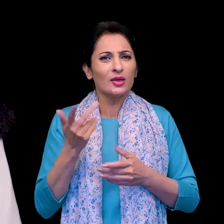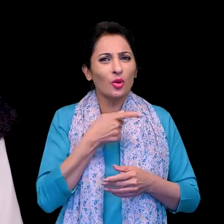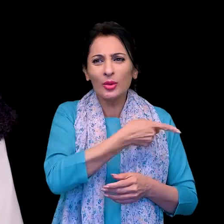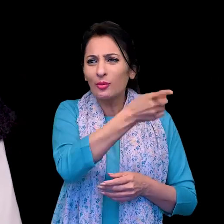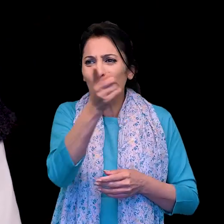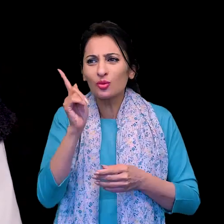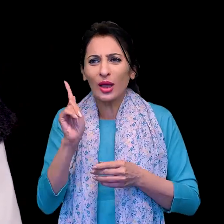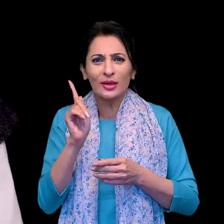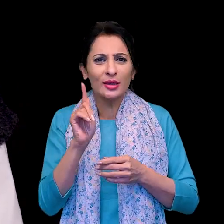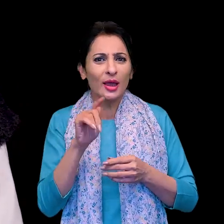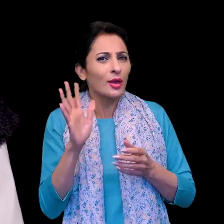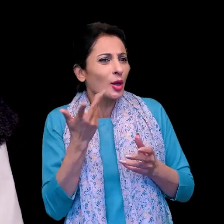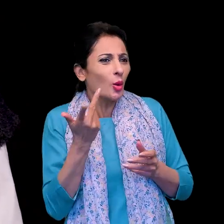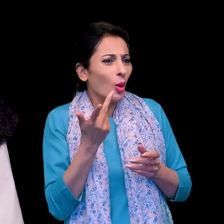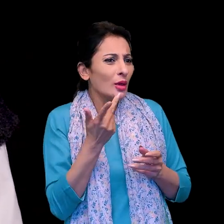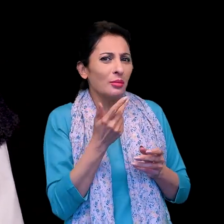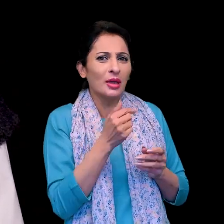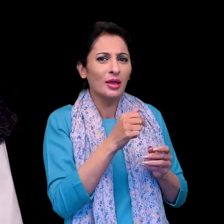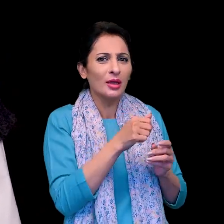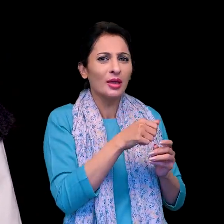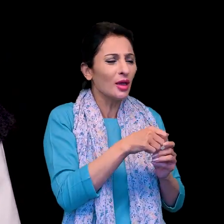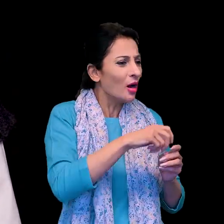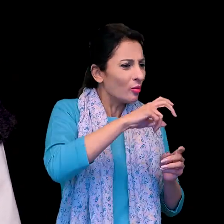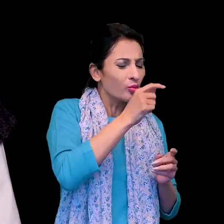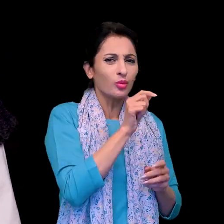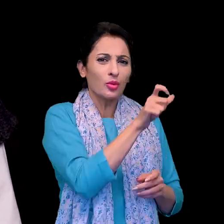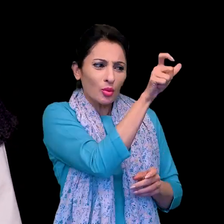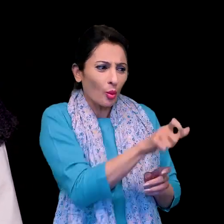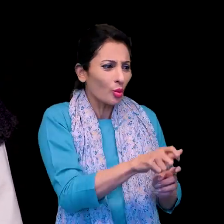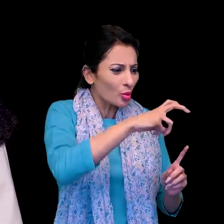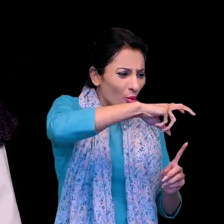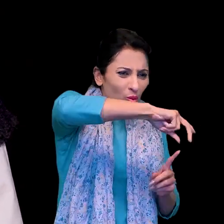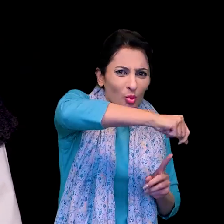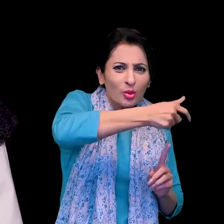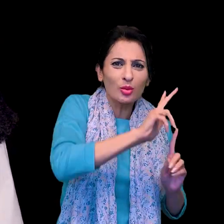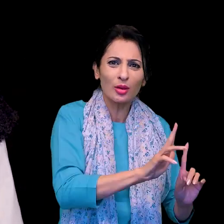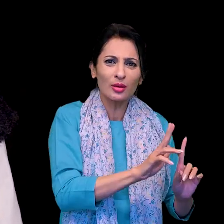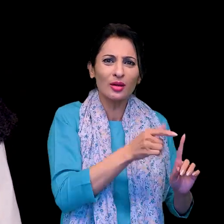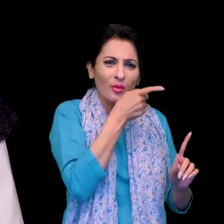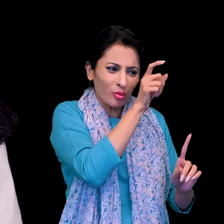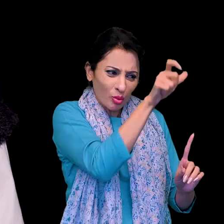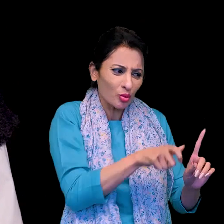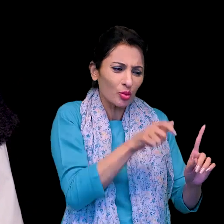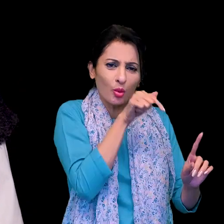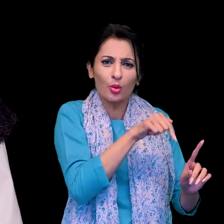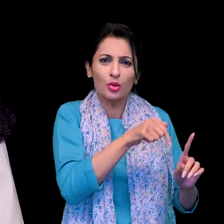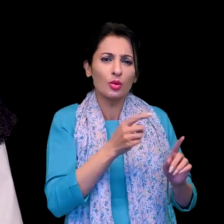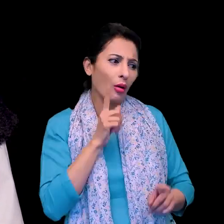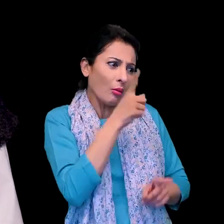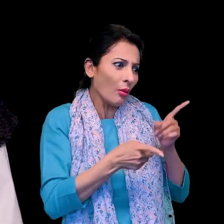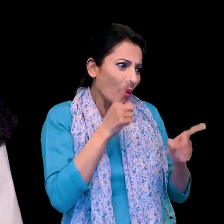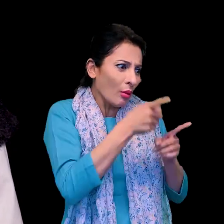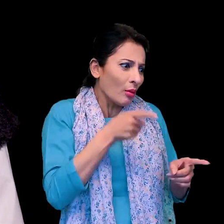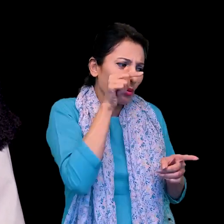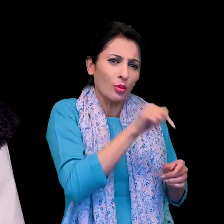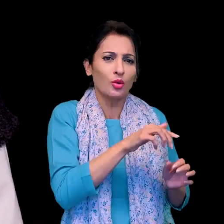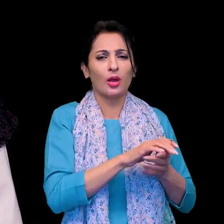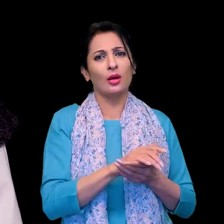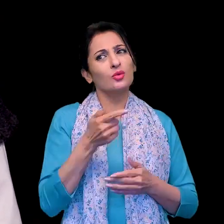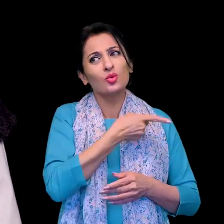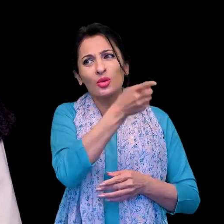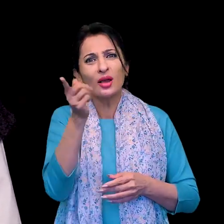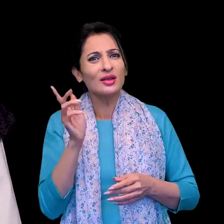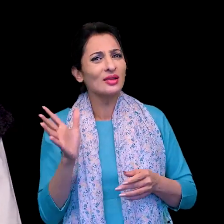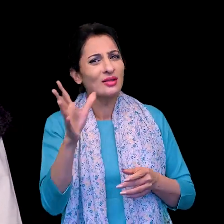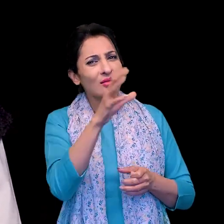instinct to immediately blame the victim and to think that it is their fault. Victim blaming is constantly all around